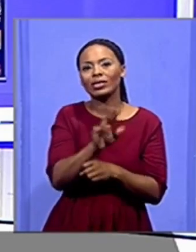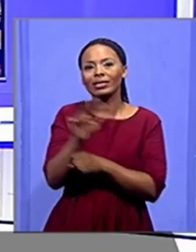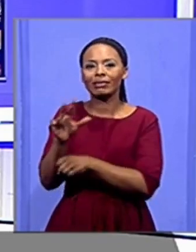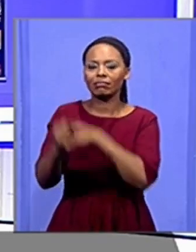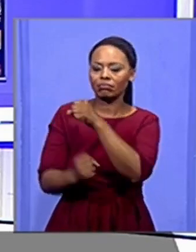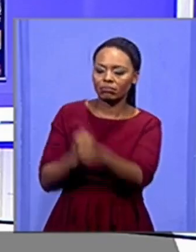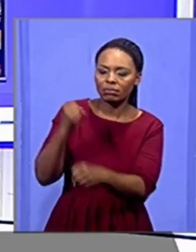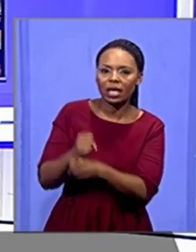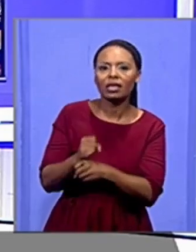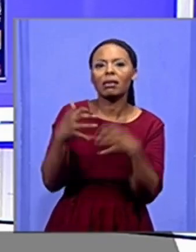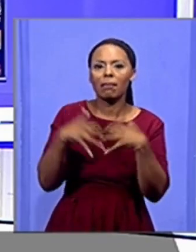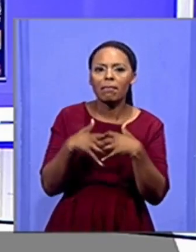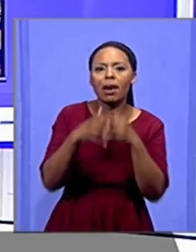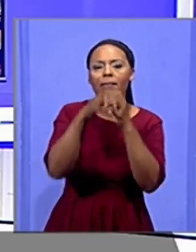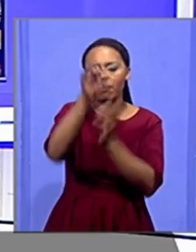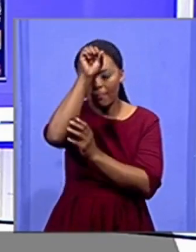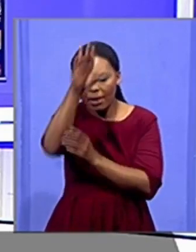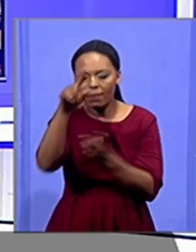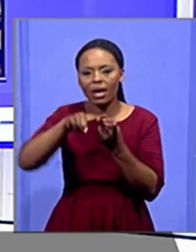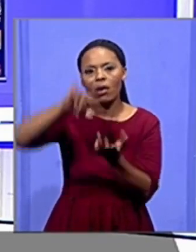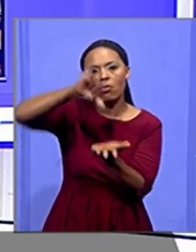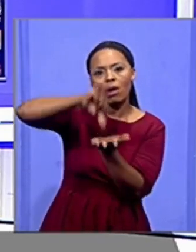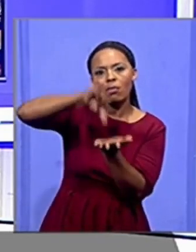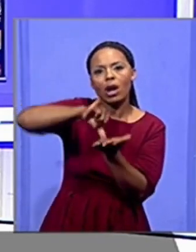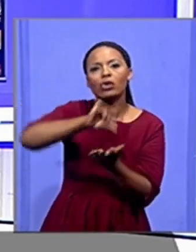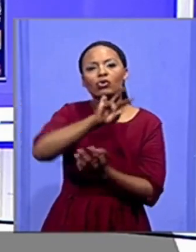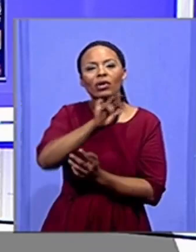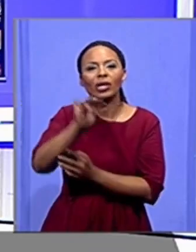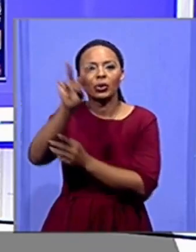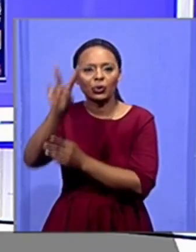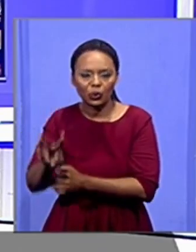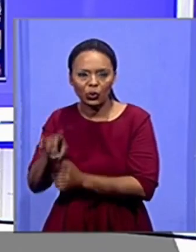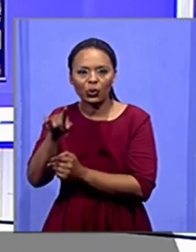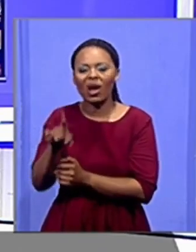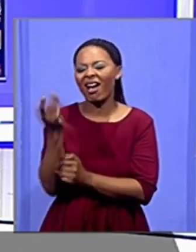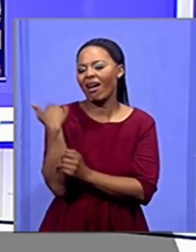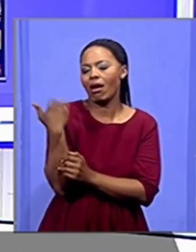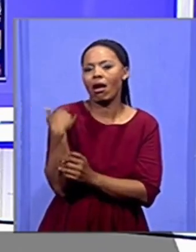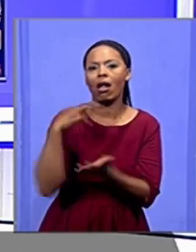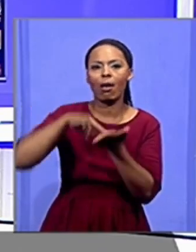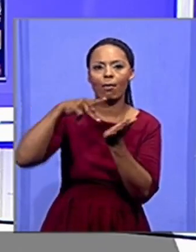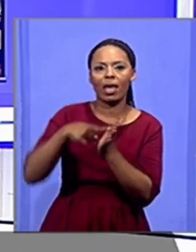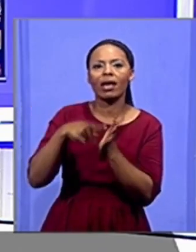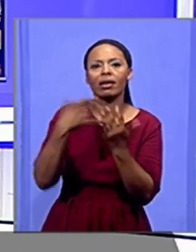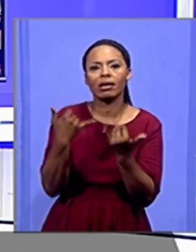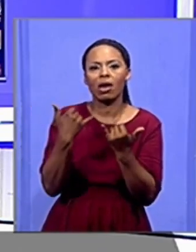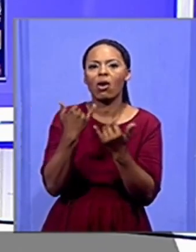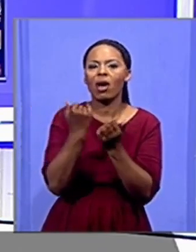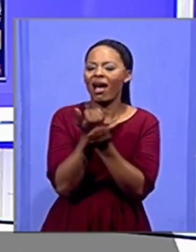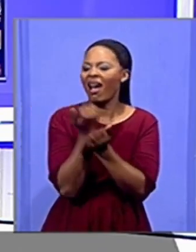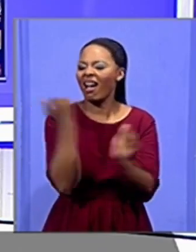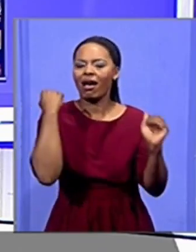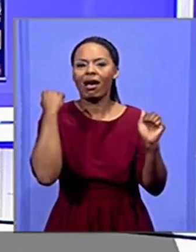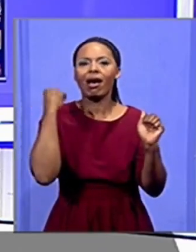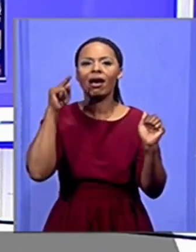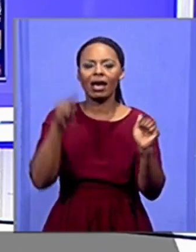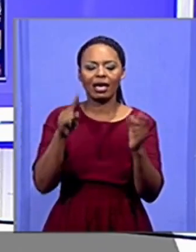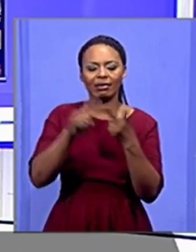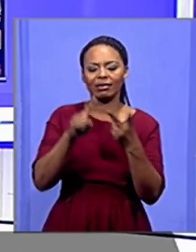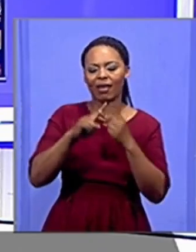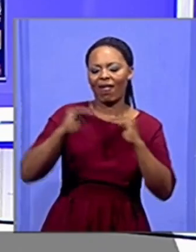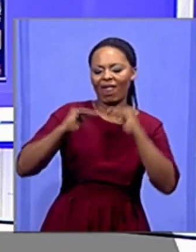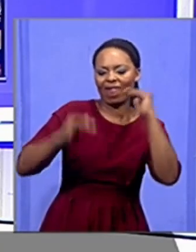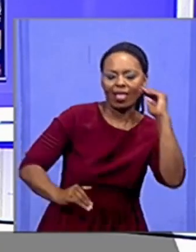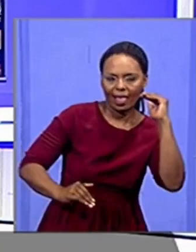ya diminerale le makhura a 2002 o ulagantšwego go rarolla histori ya go se lekalekane le phetogo